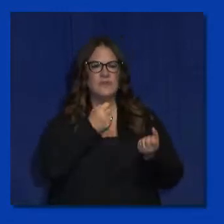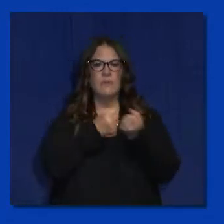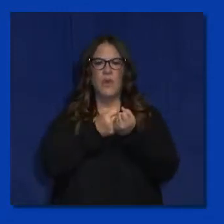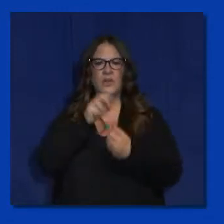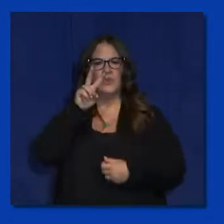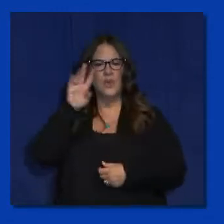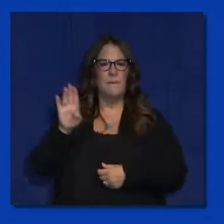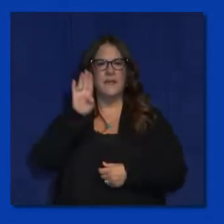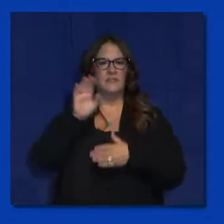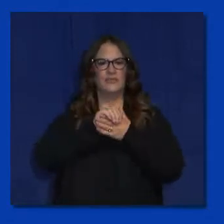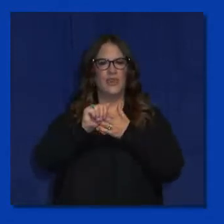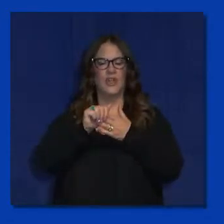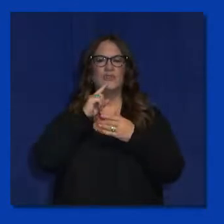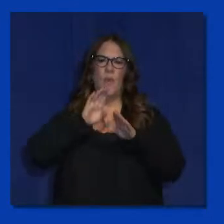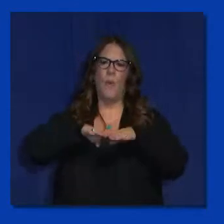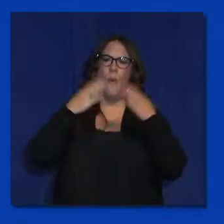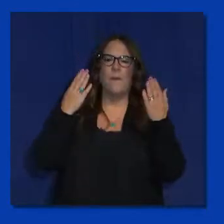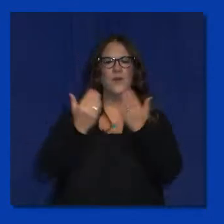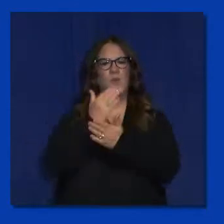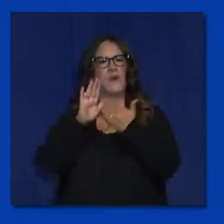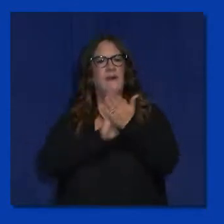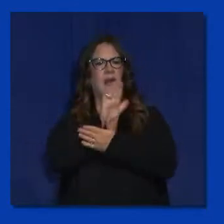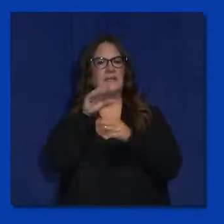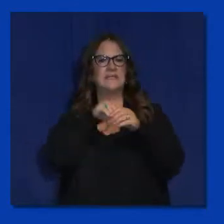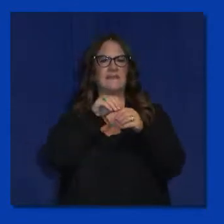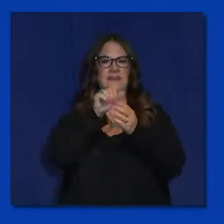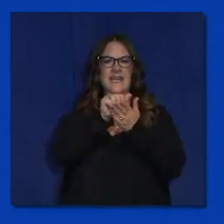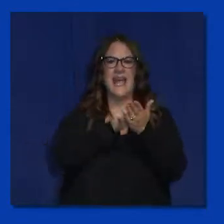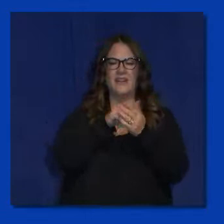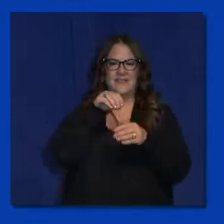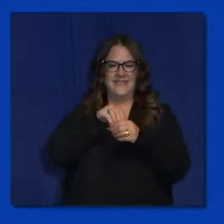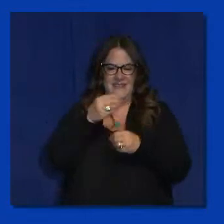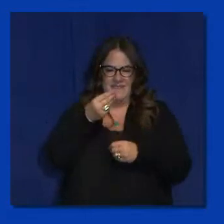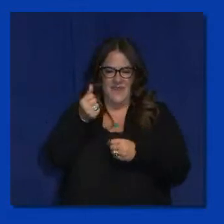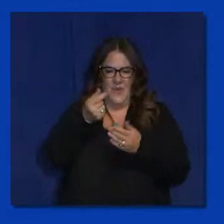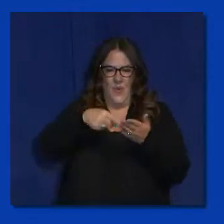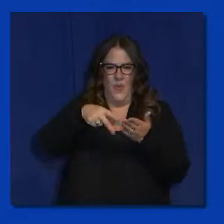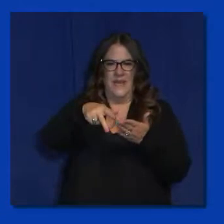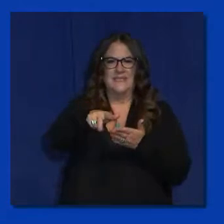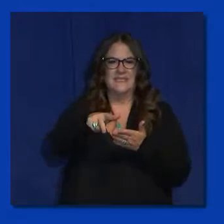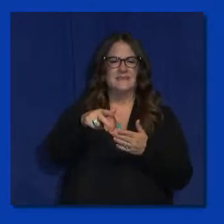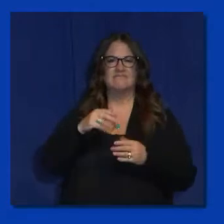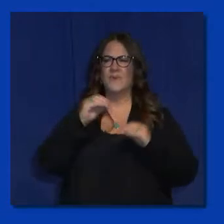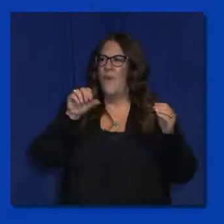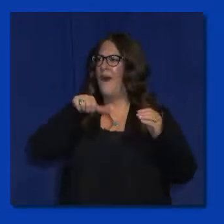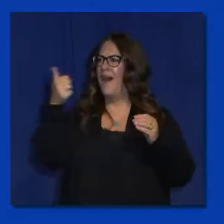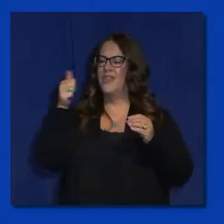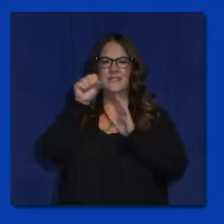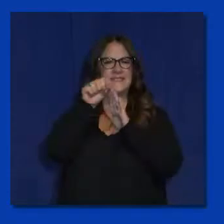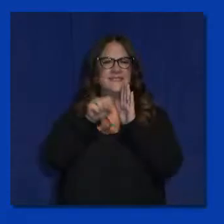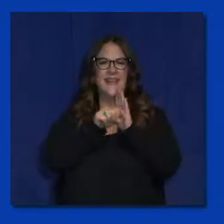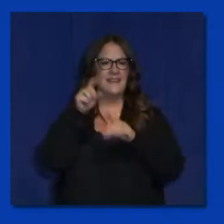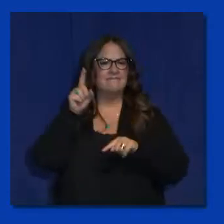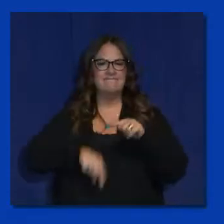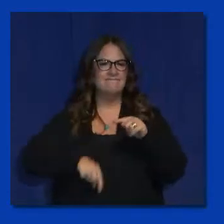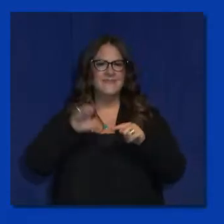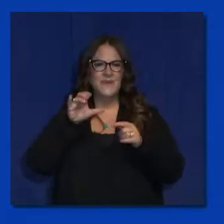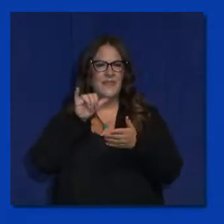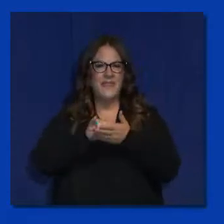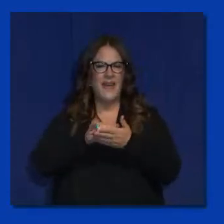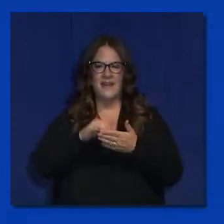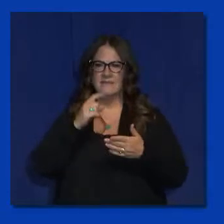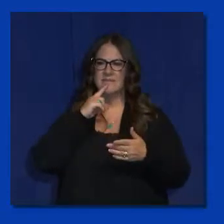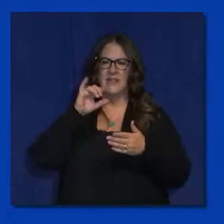billion of college savings accounts going to be set up in a matter of weeks. No state's ever done that. That's creating a college-going mindset at